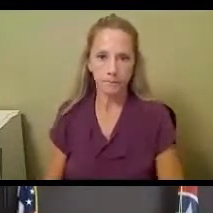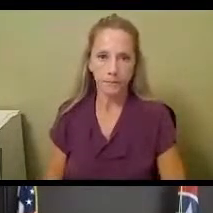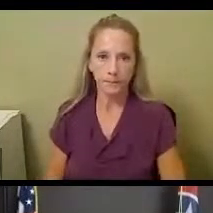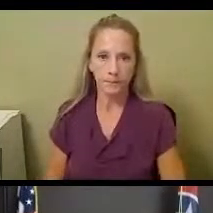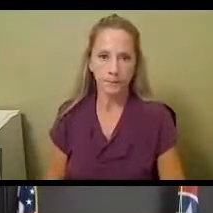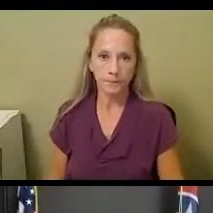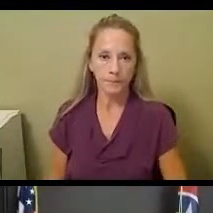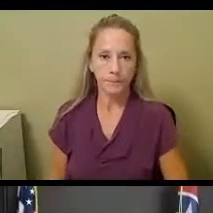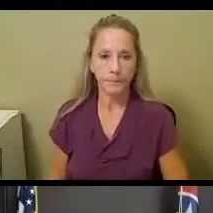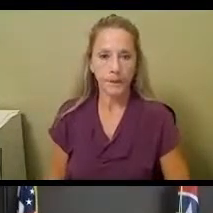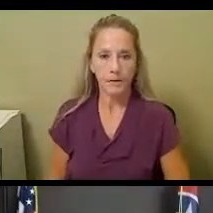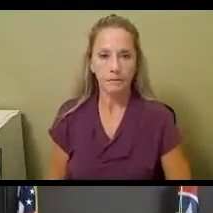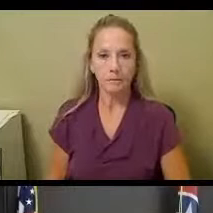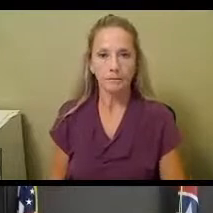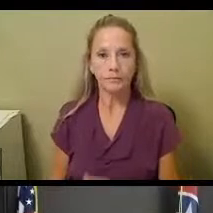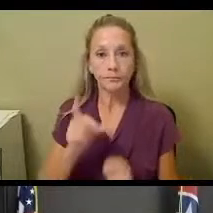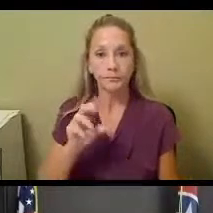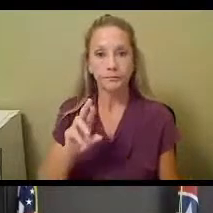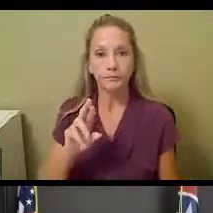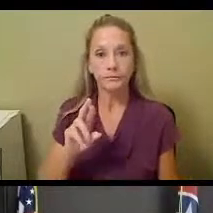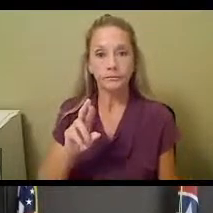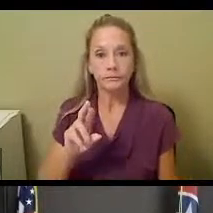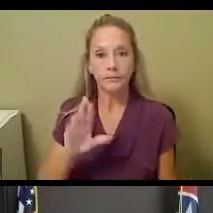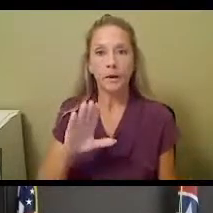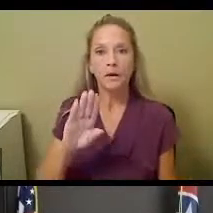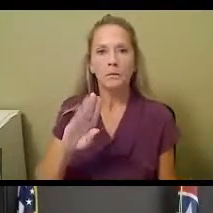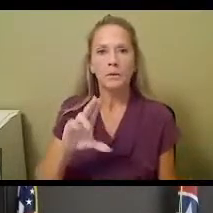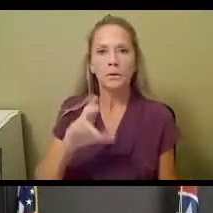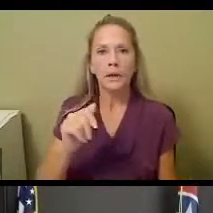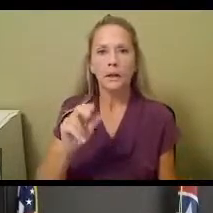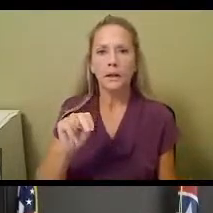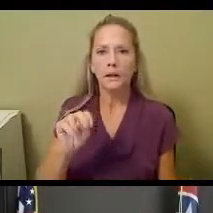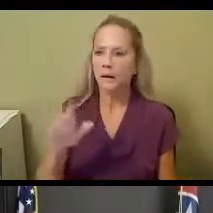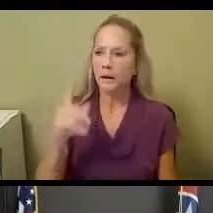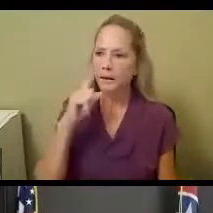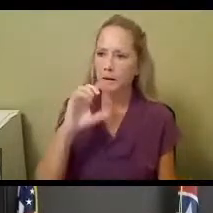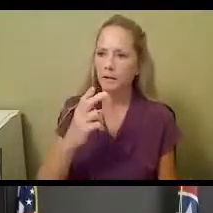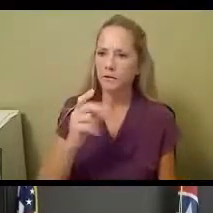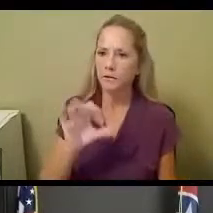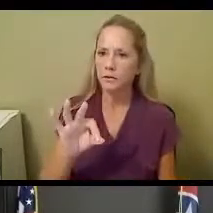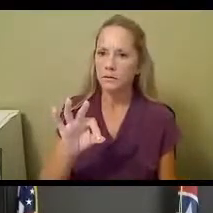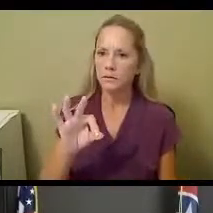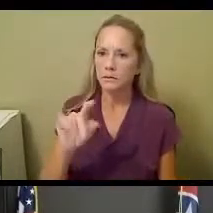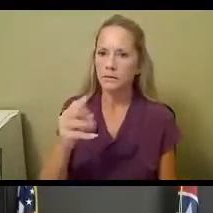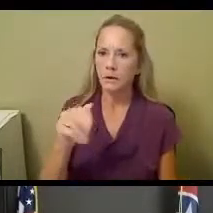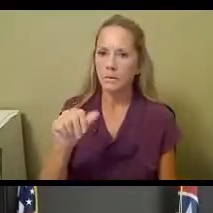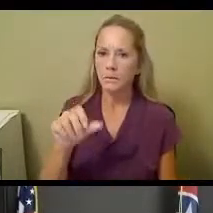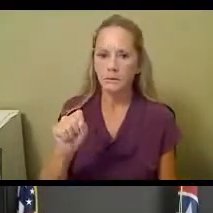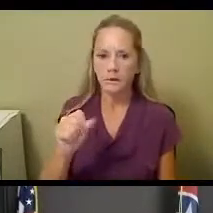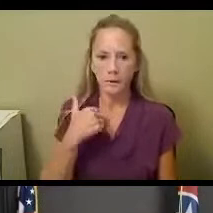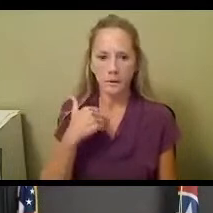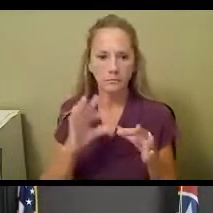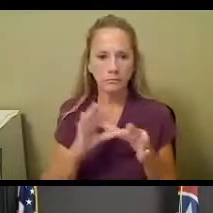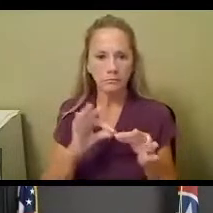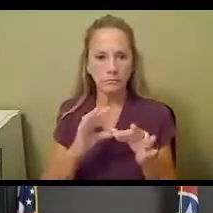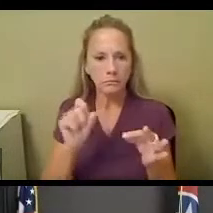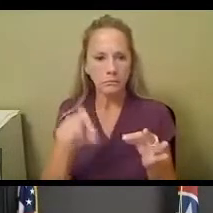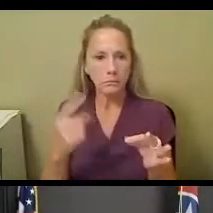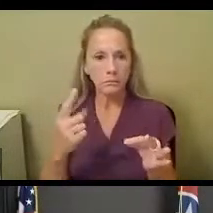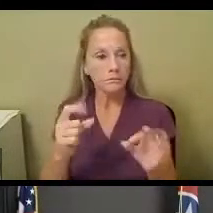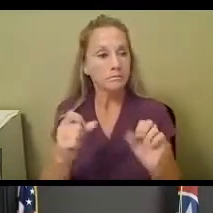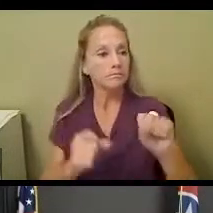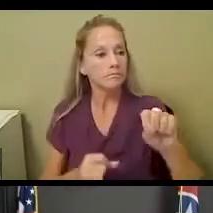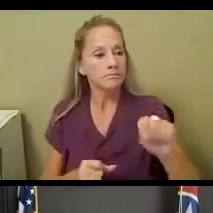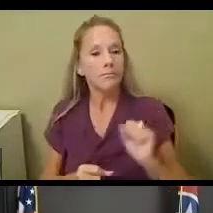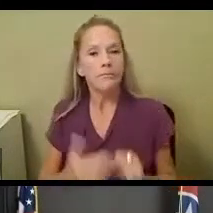Dr. Shamia, any other discussion? I believe Chief Thomas has a question or a comment. Oh, great. Thank